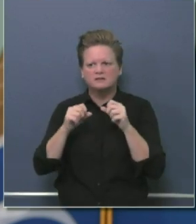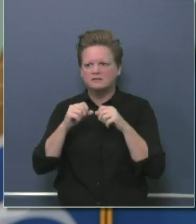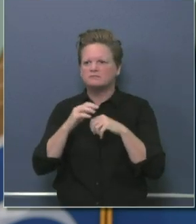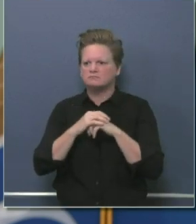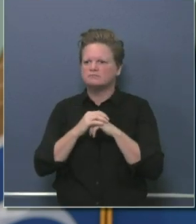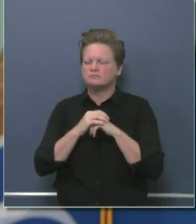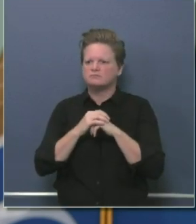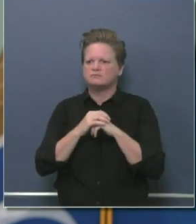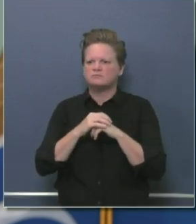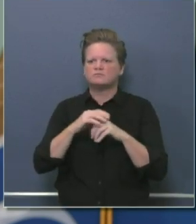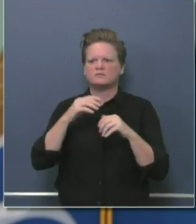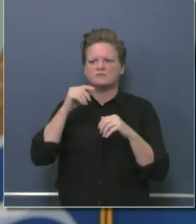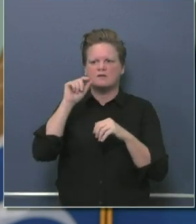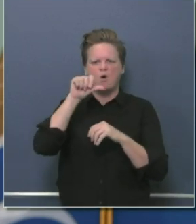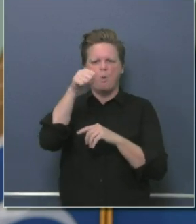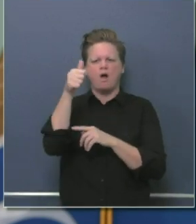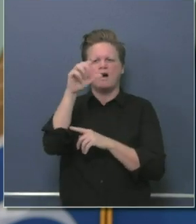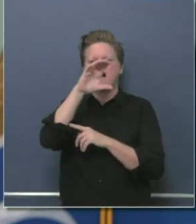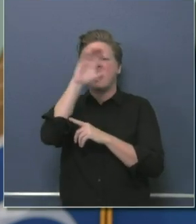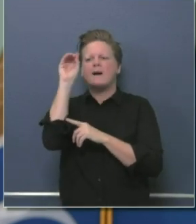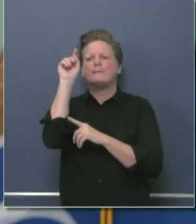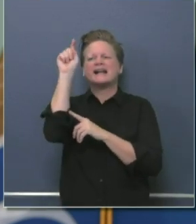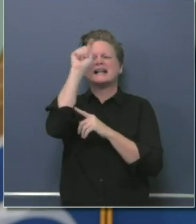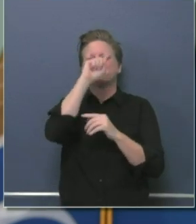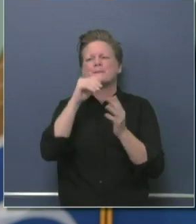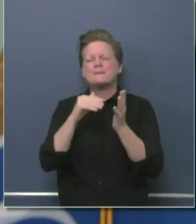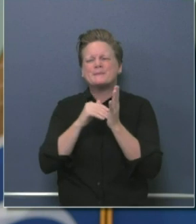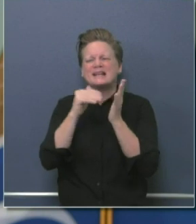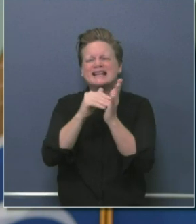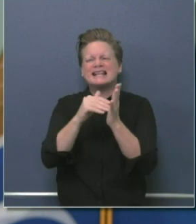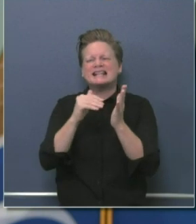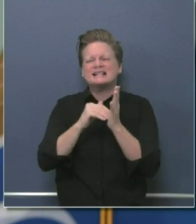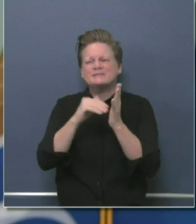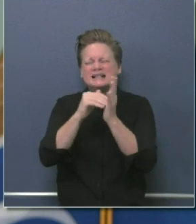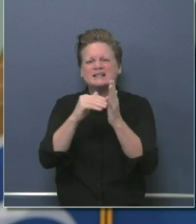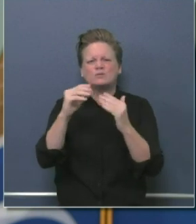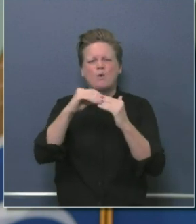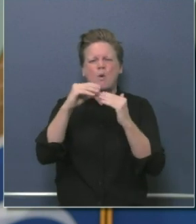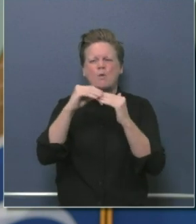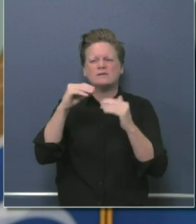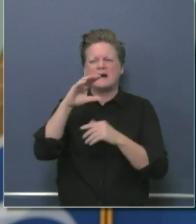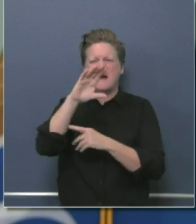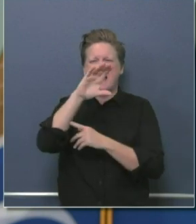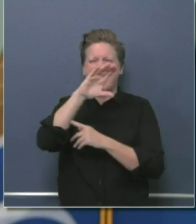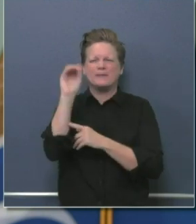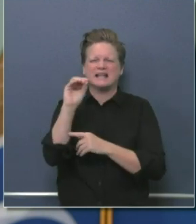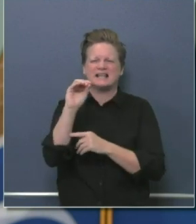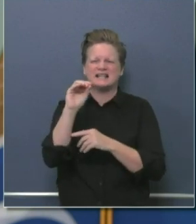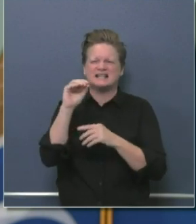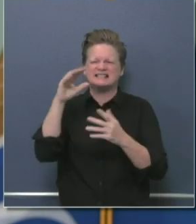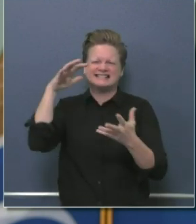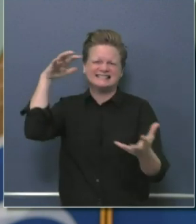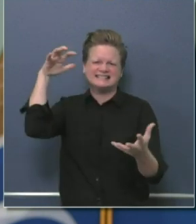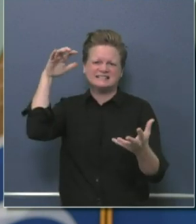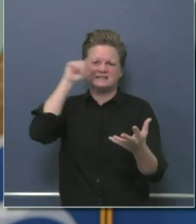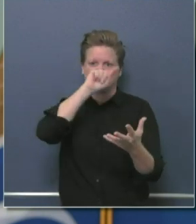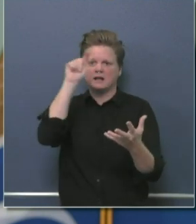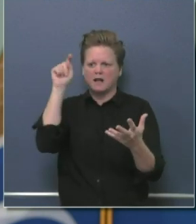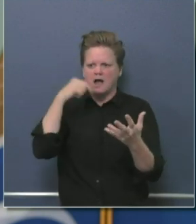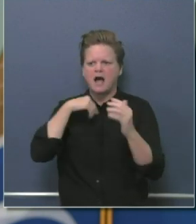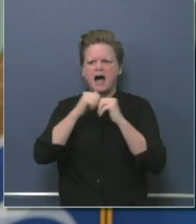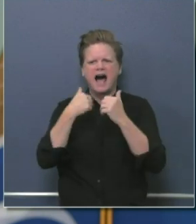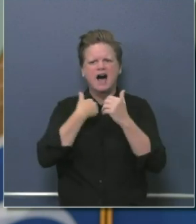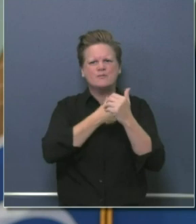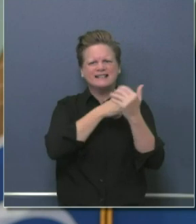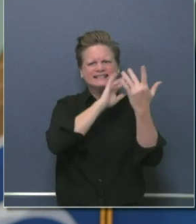masks, which again are in the tens of millions, hundreds of millions, when we're done with all of this, we felt that was